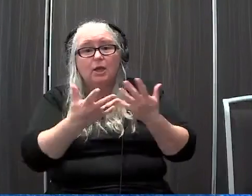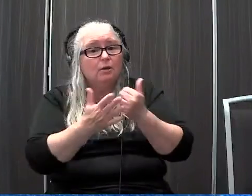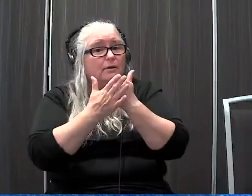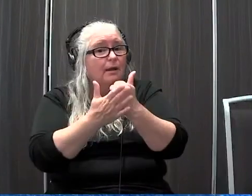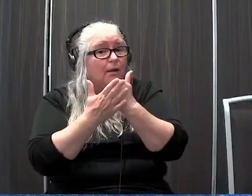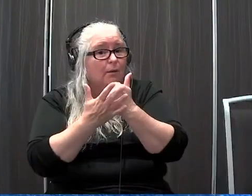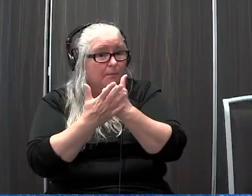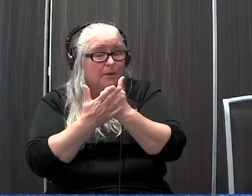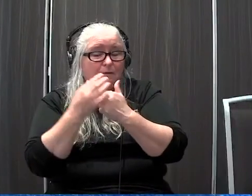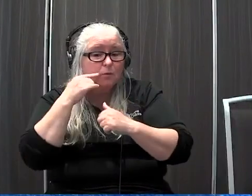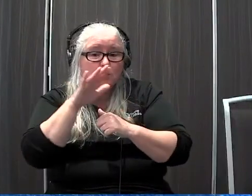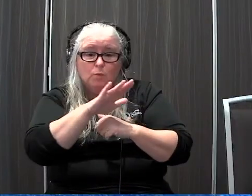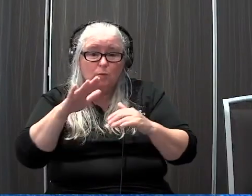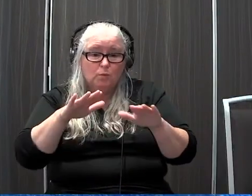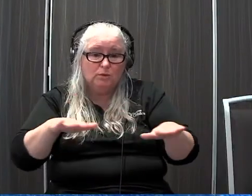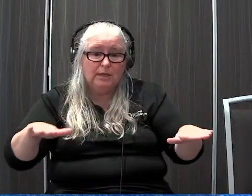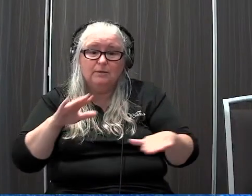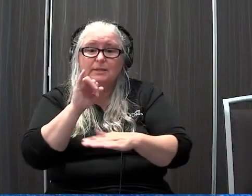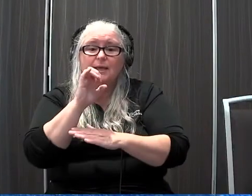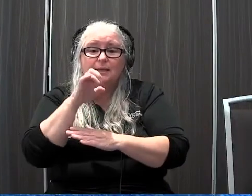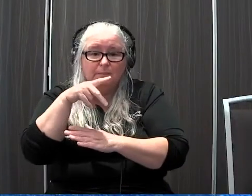want to ask for your child's IEP.